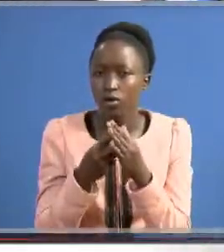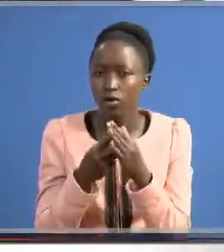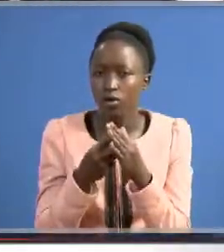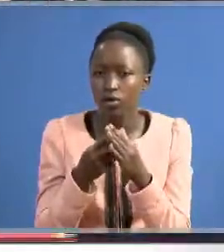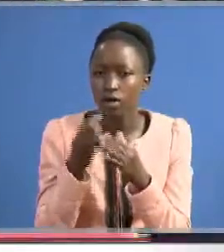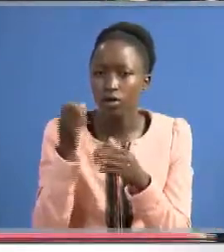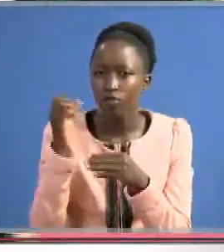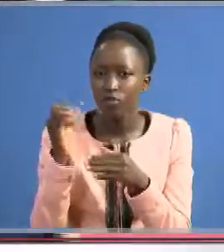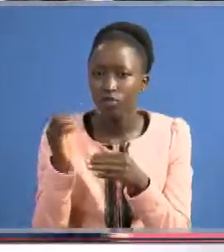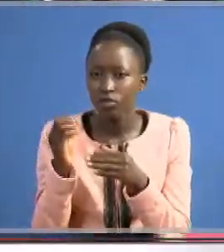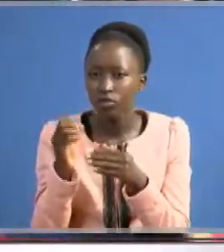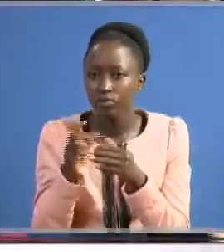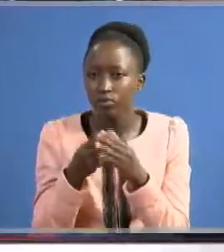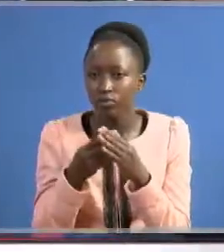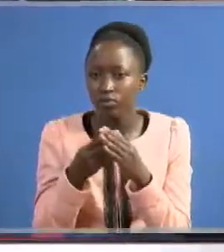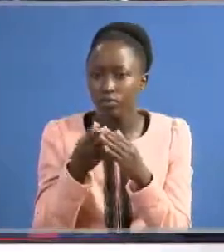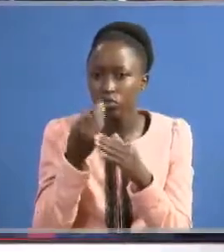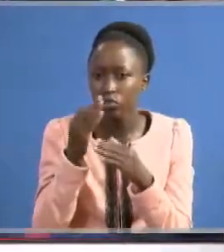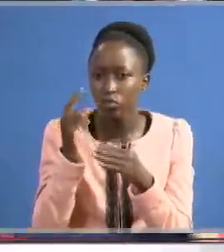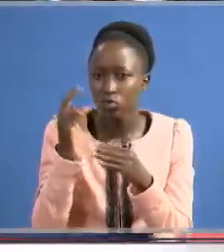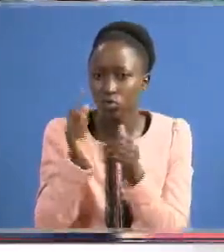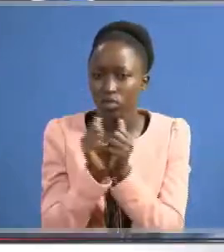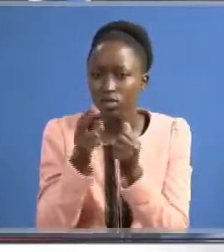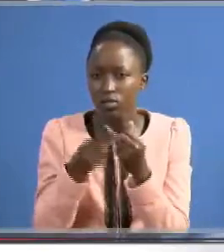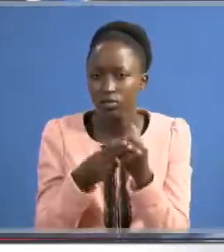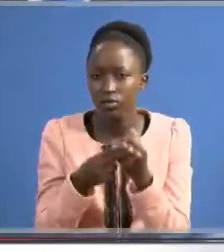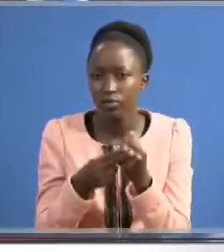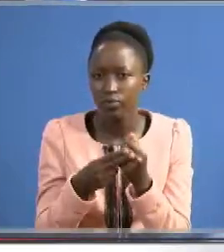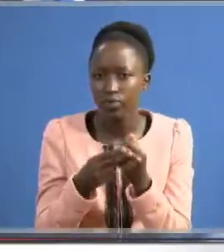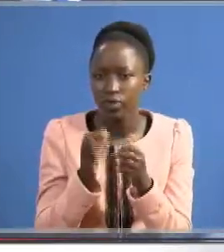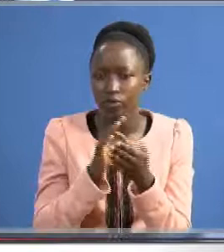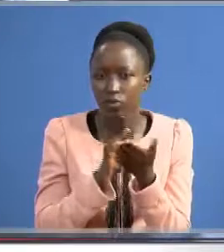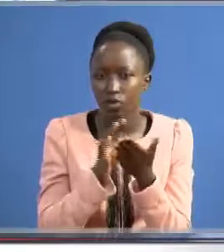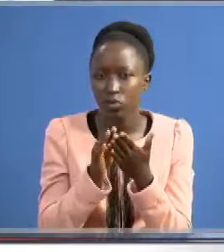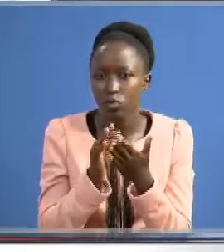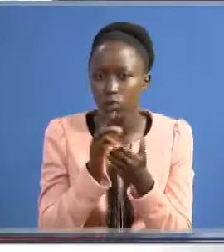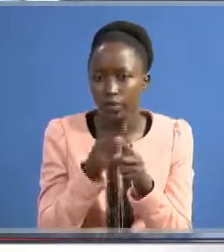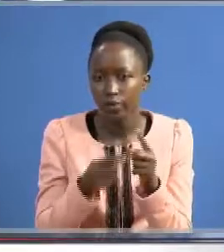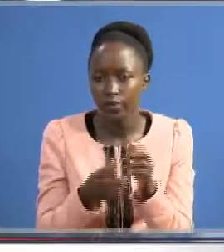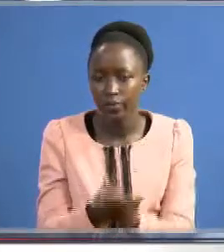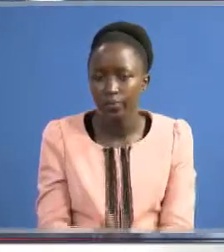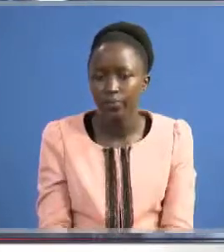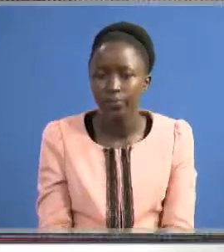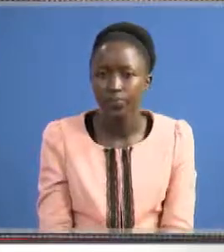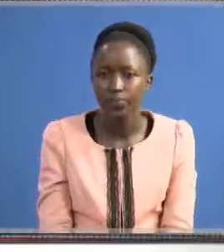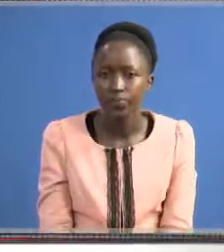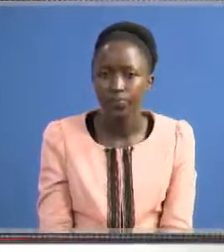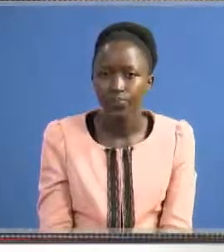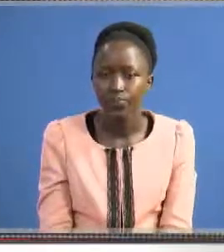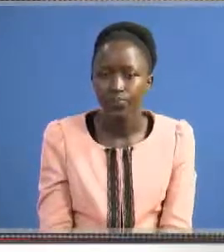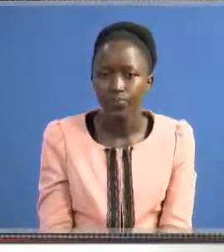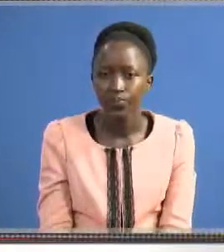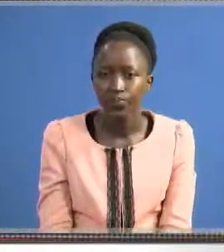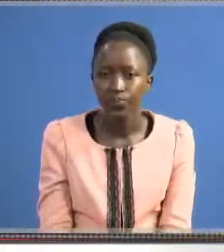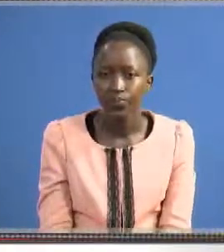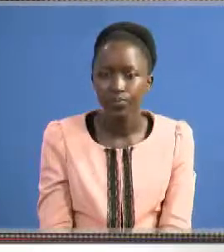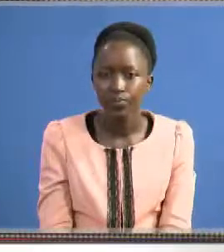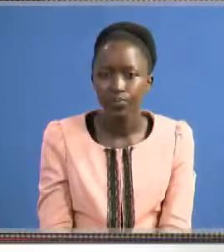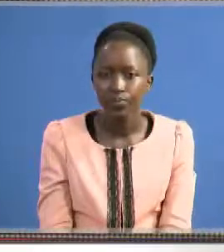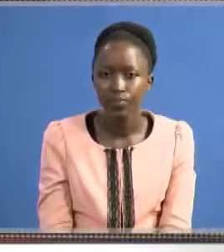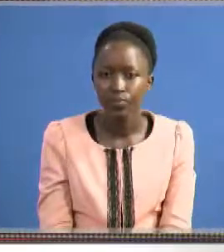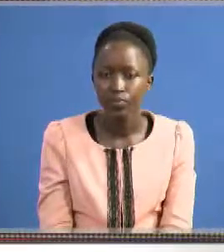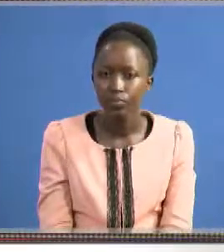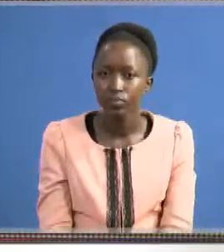248,050 students in the 2017-2018 financial year. We are also going to partner with our